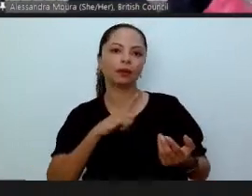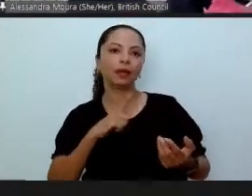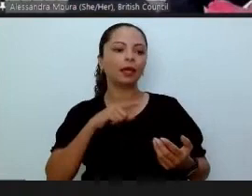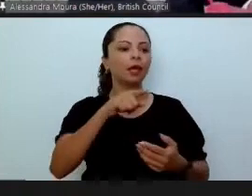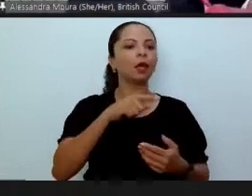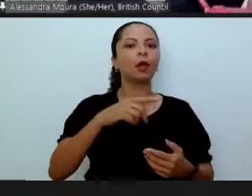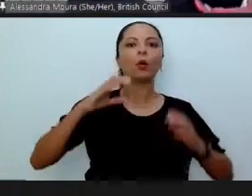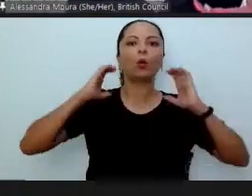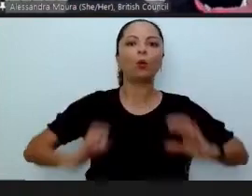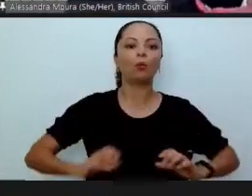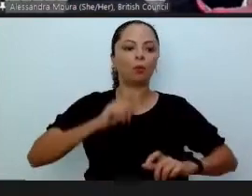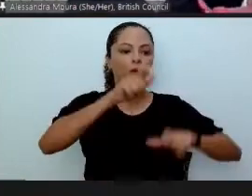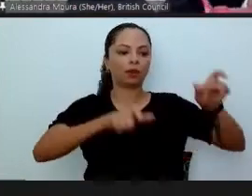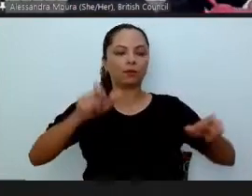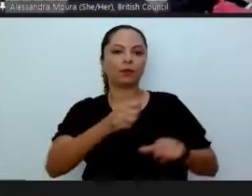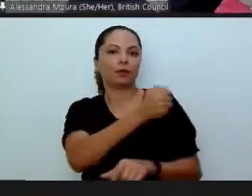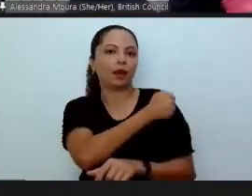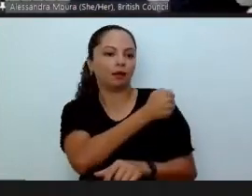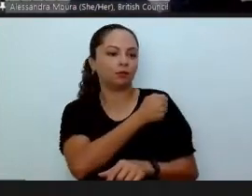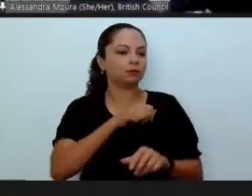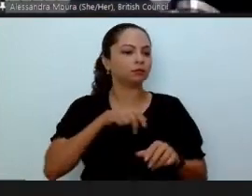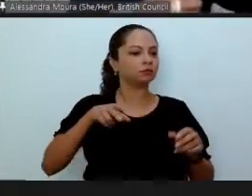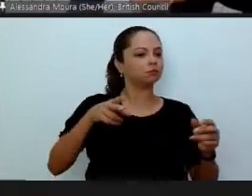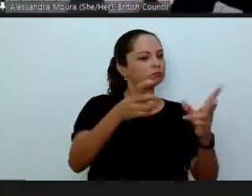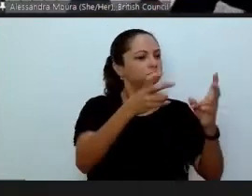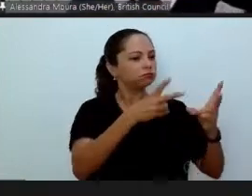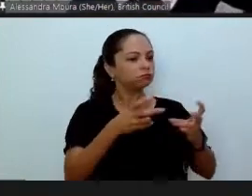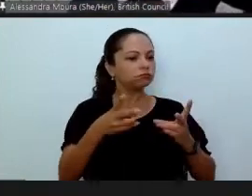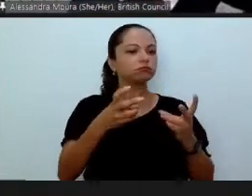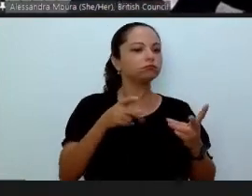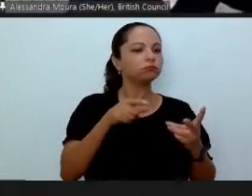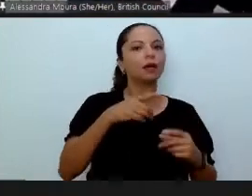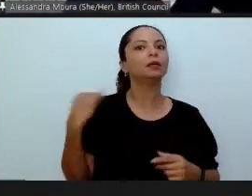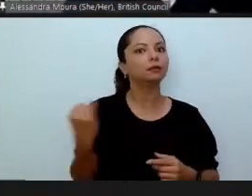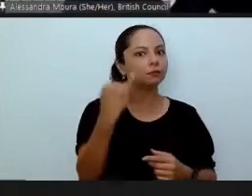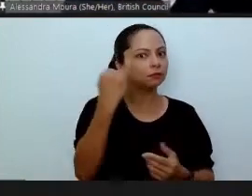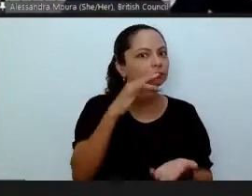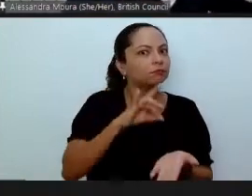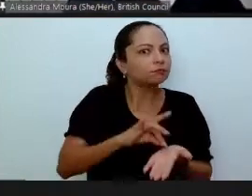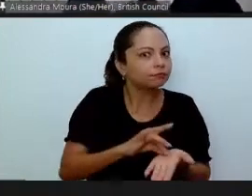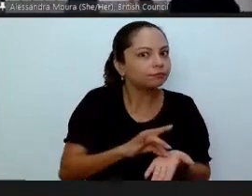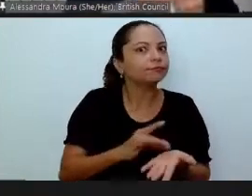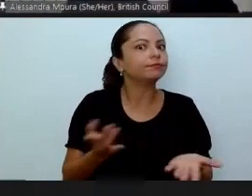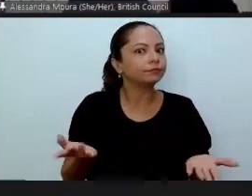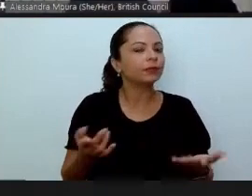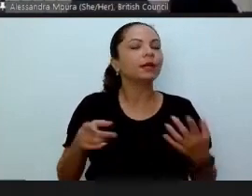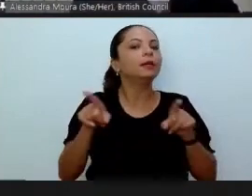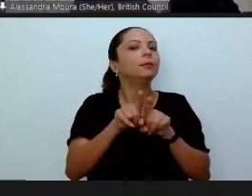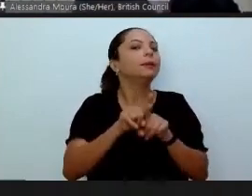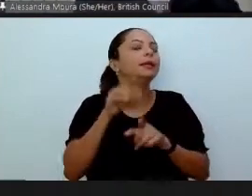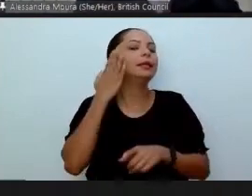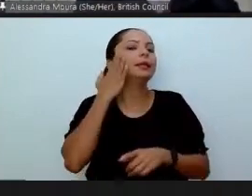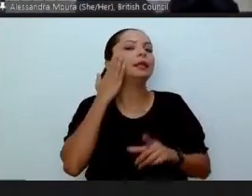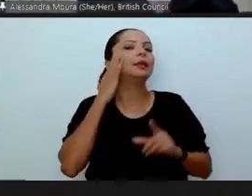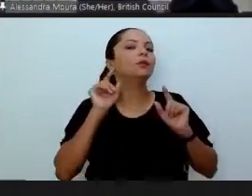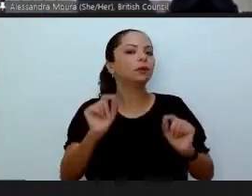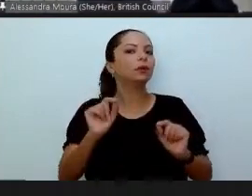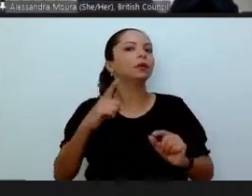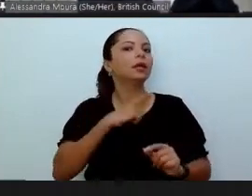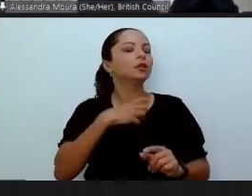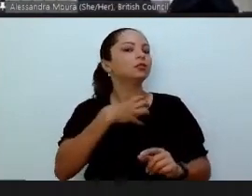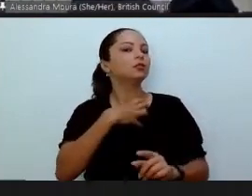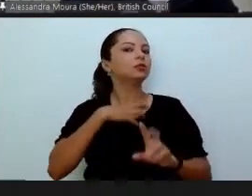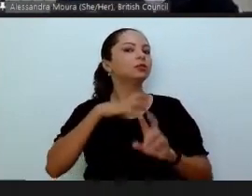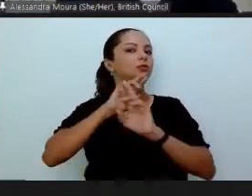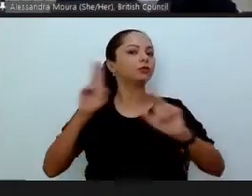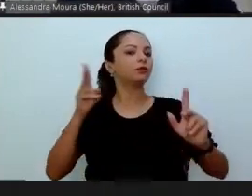important. Understanding then a new way of seeing things. So with that information that you get from noticing, is